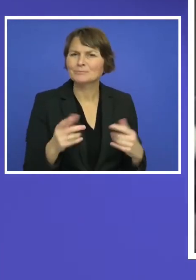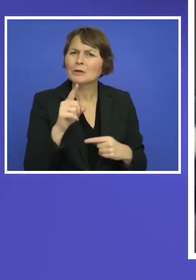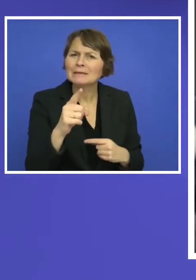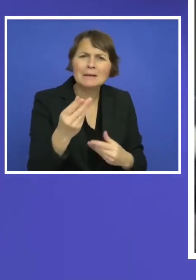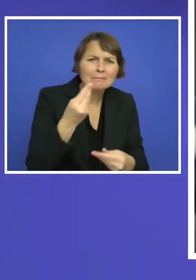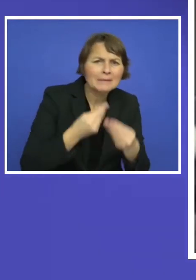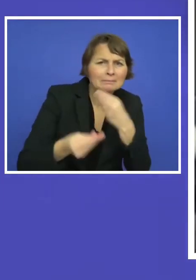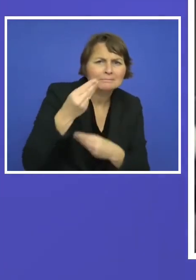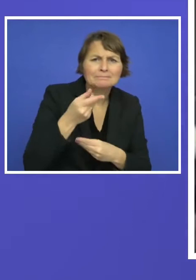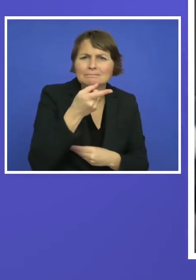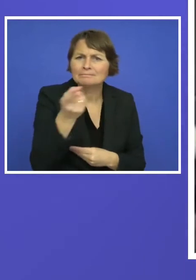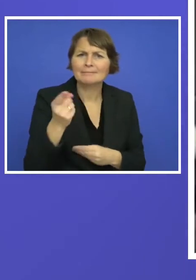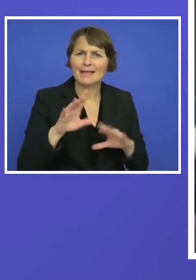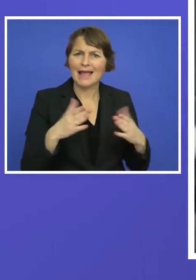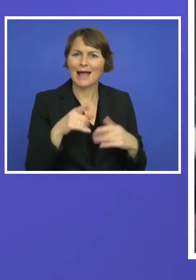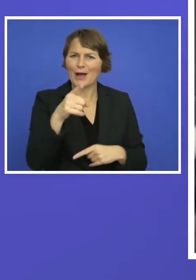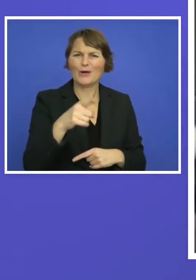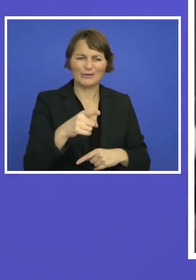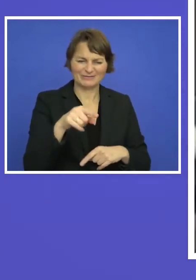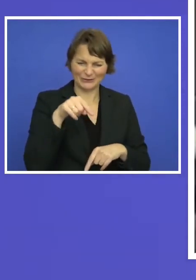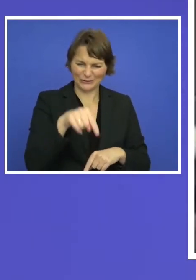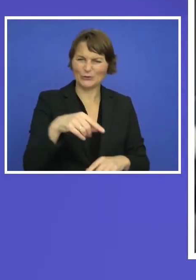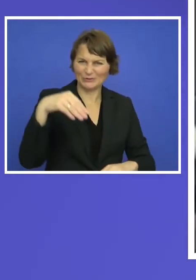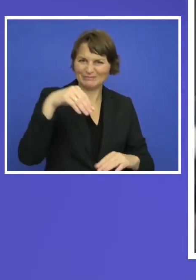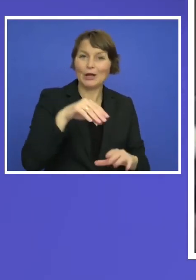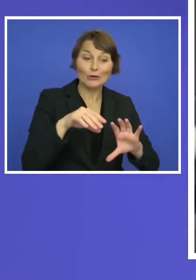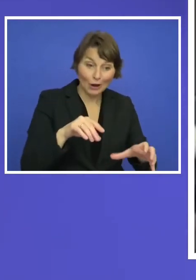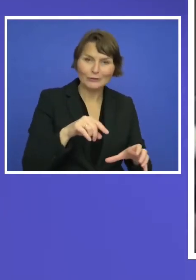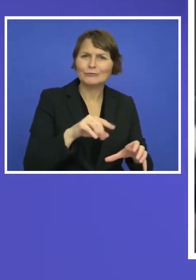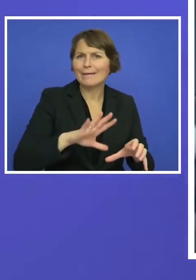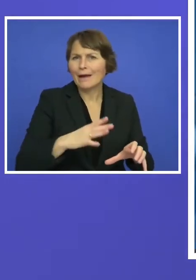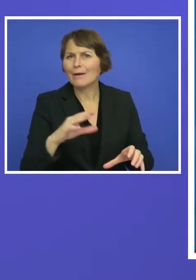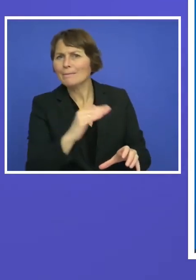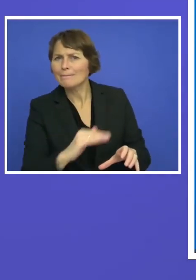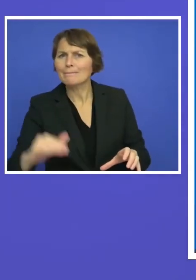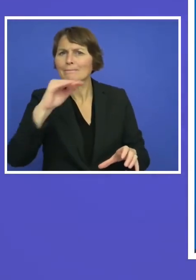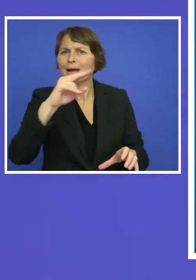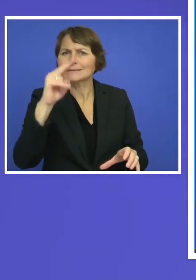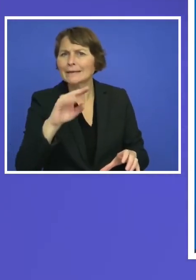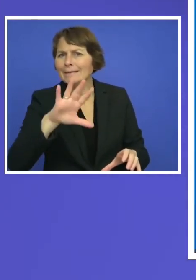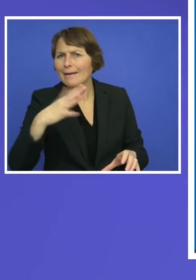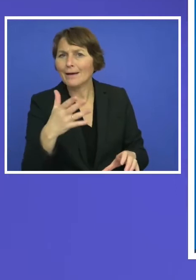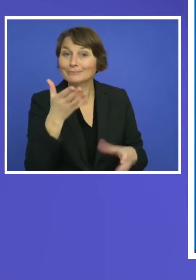is like working at the country level as well. To you, Mariam, welcome.